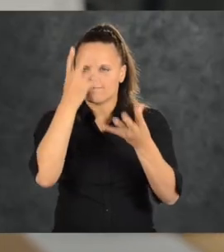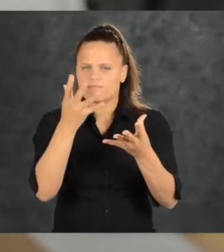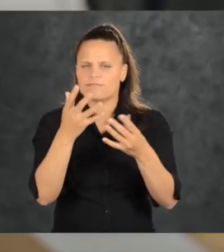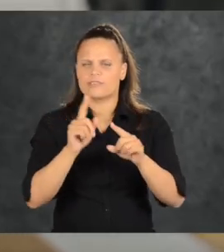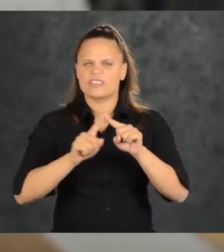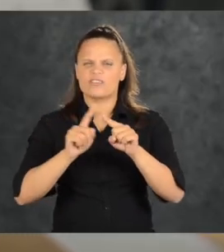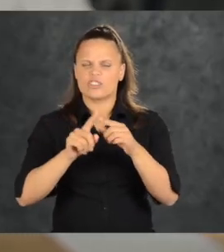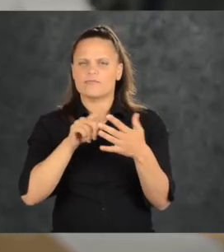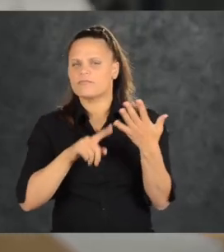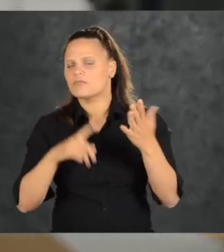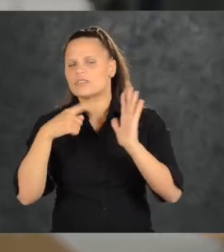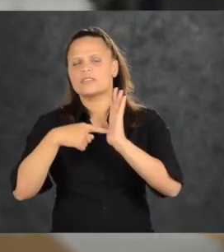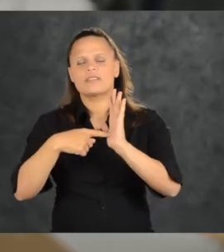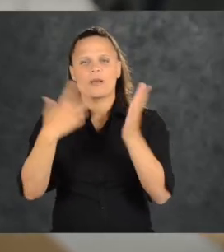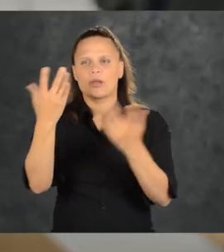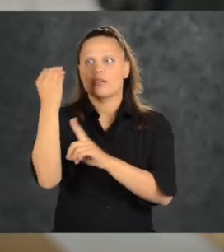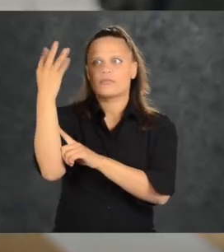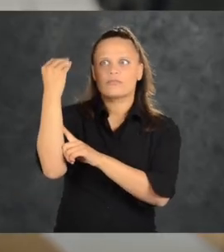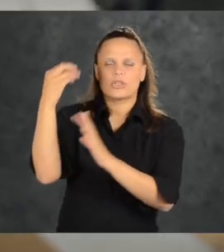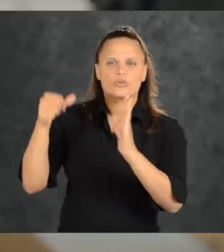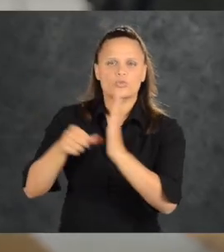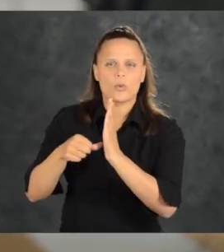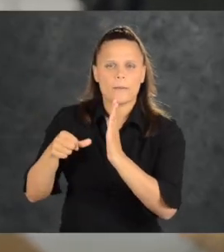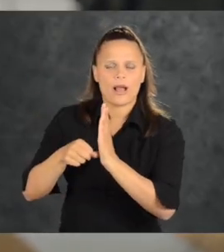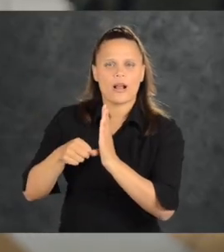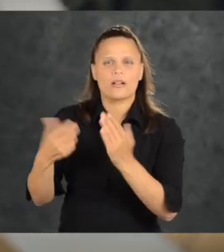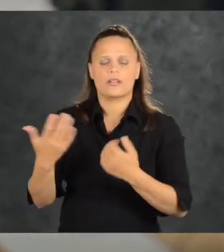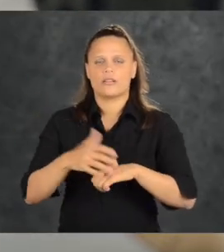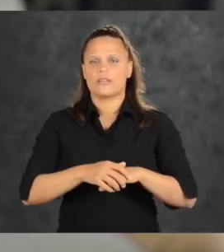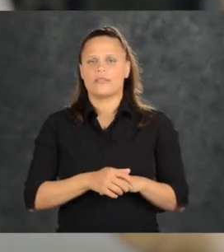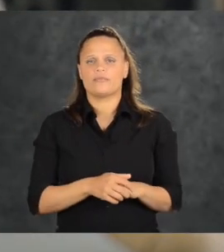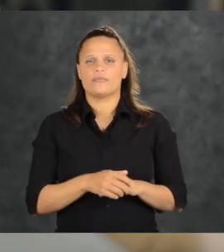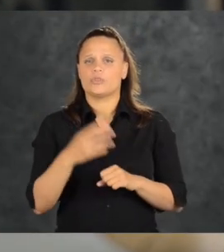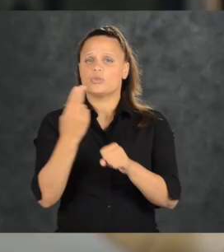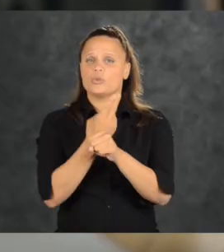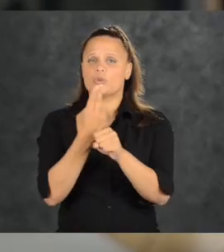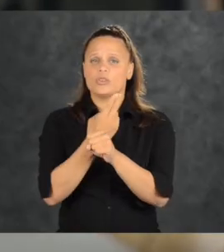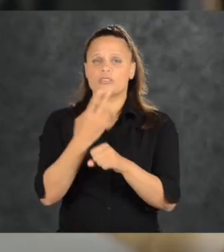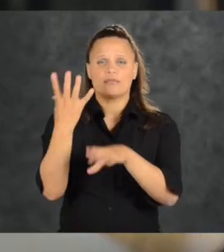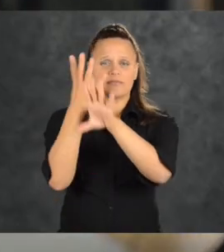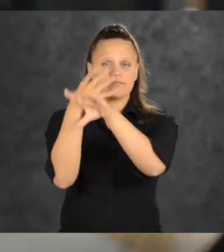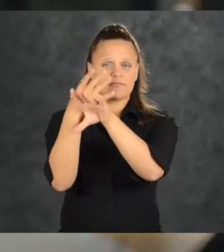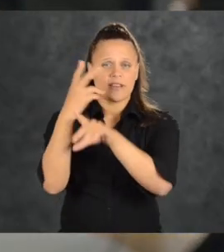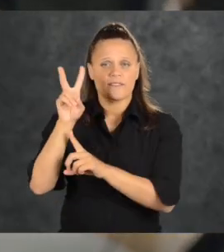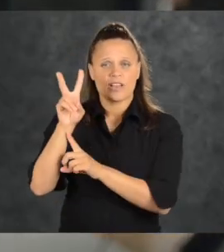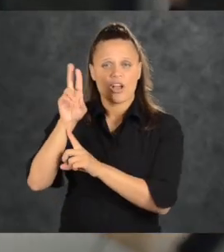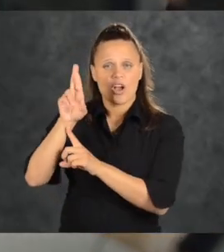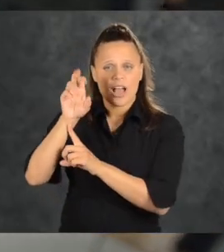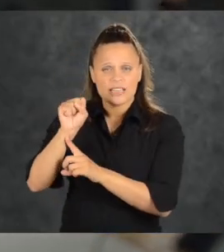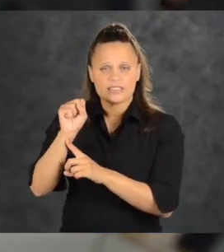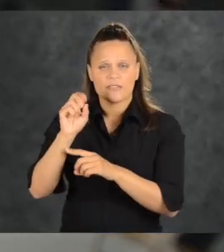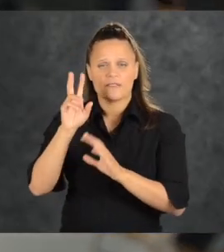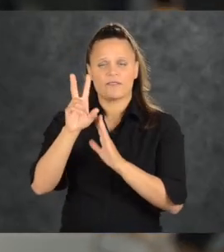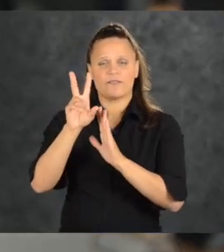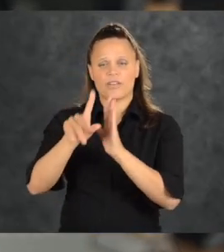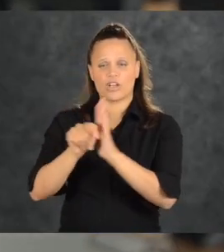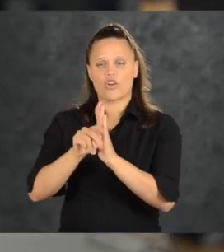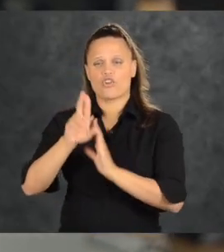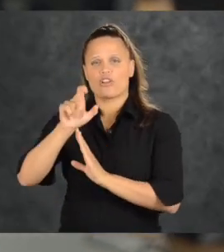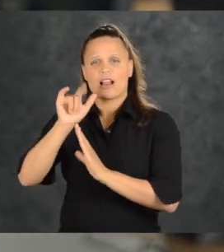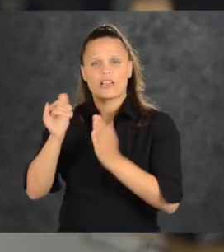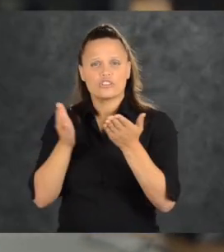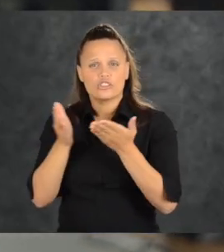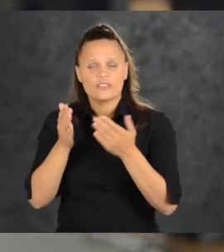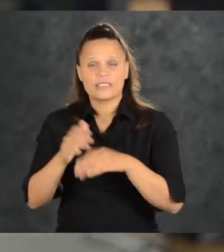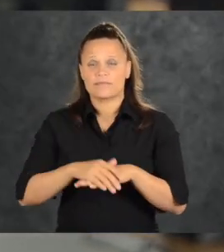a friendly young man, talks into a headset. First, we have the vocational rehabilitation counselor or community rehabilitation provider,